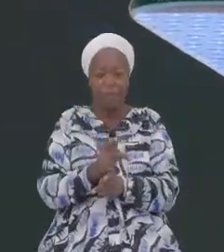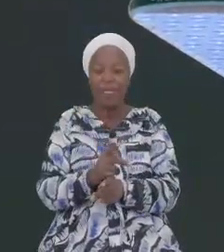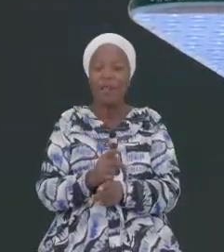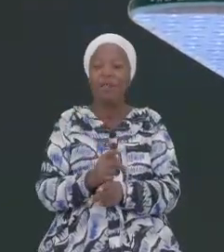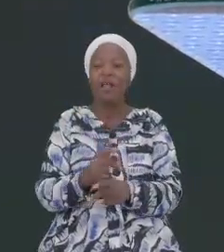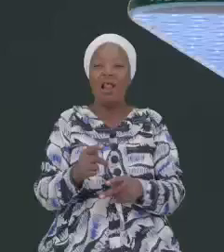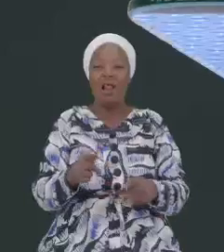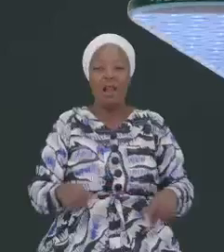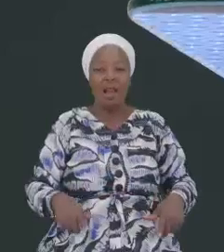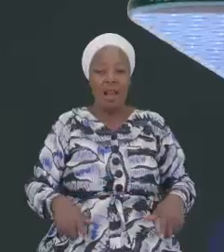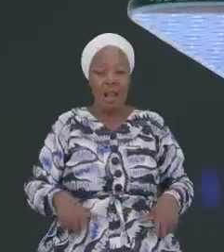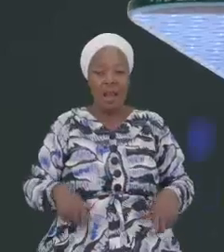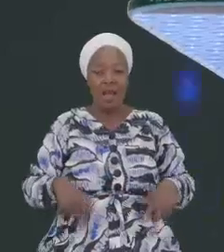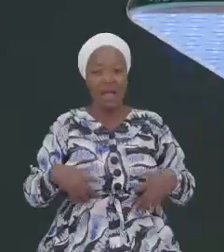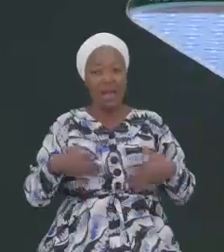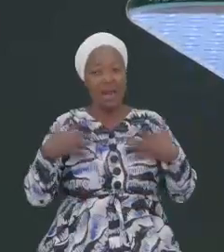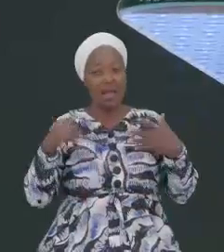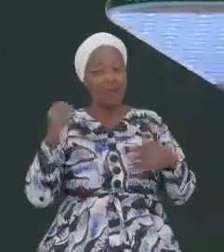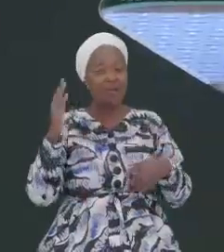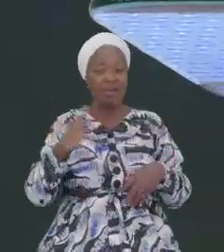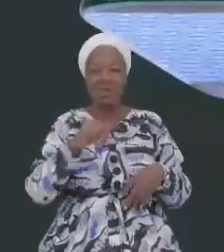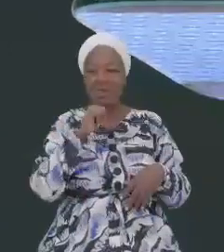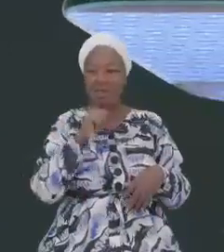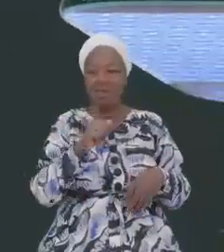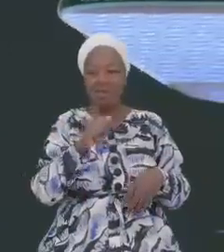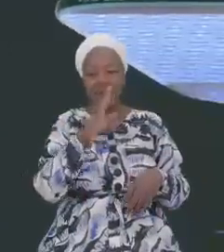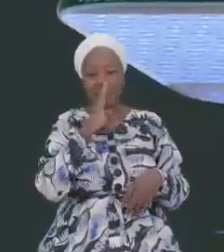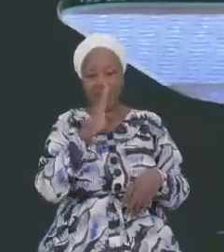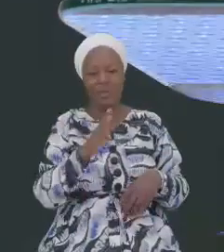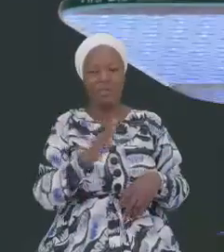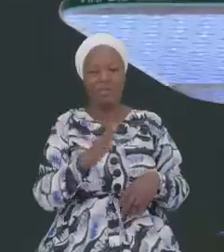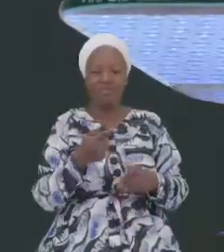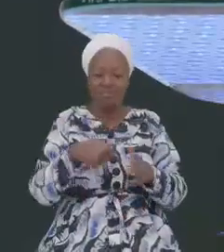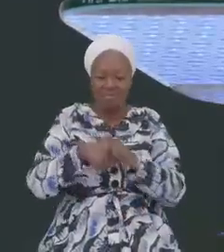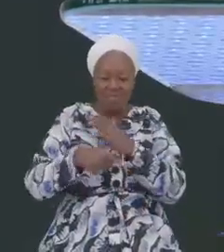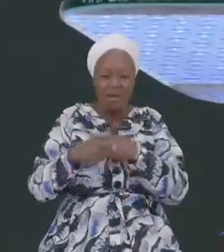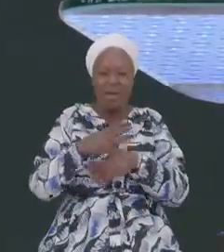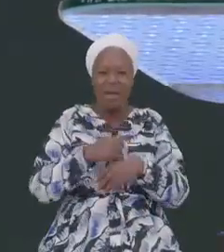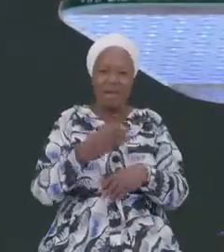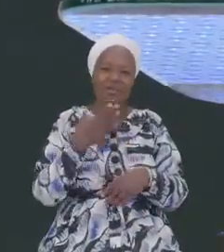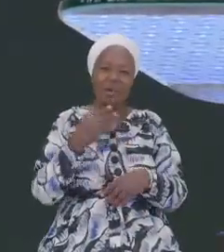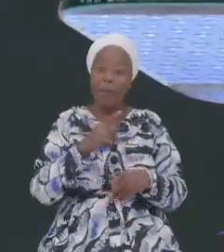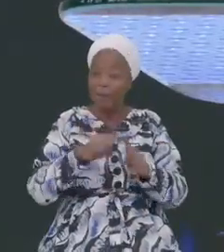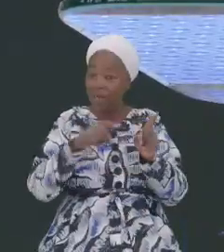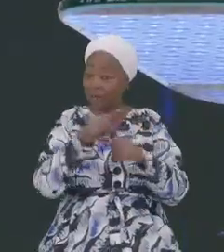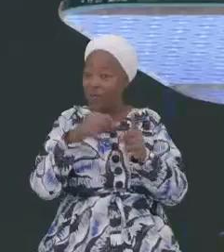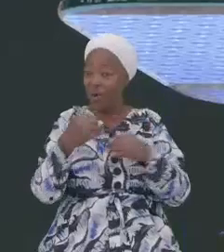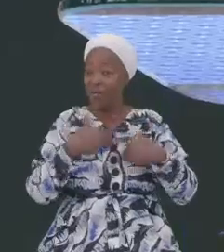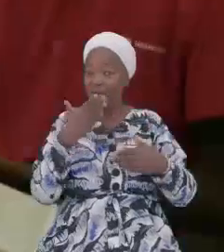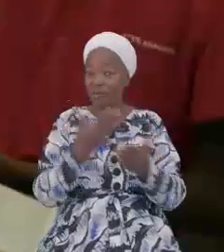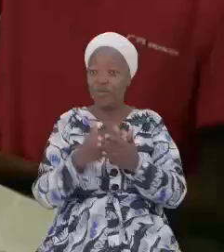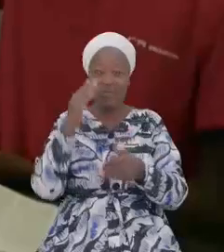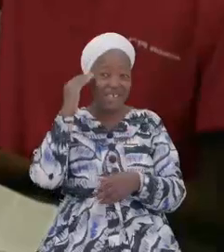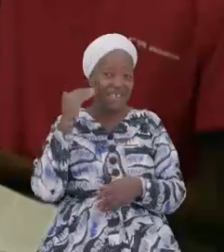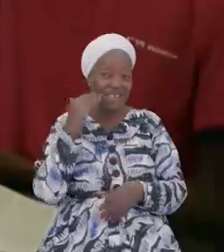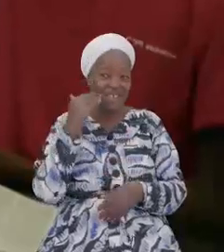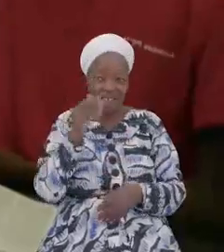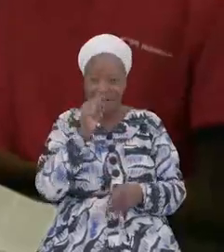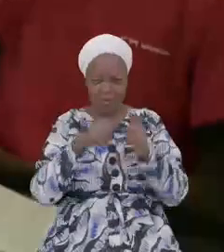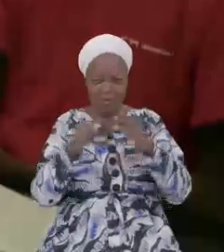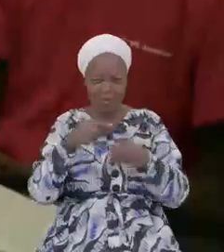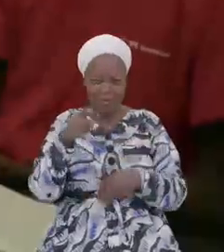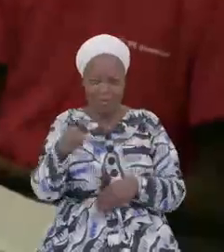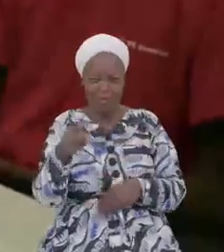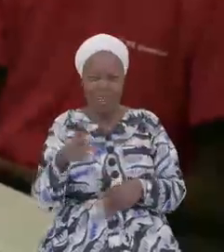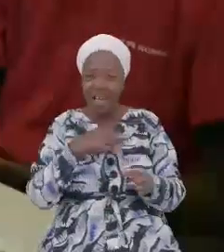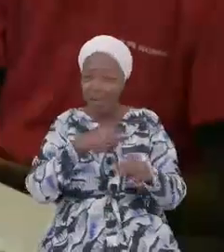life will be shallow. But when you have a good head, I'm talking about you. And